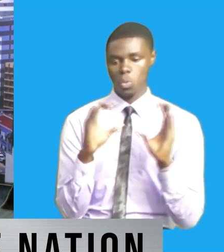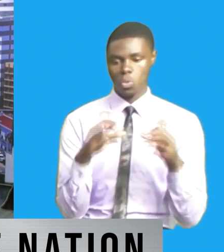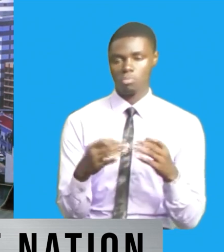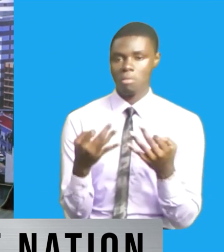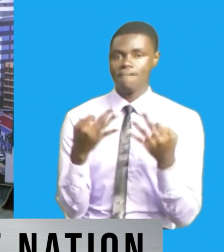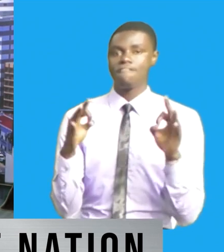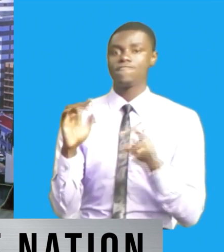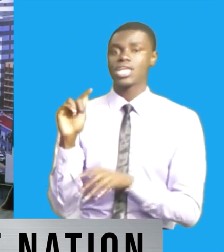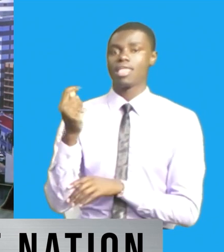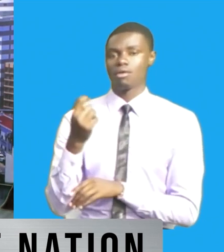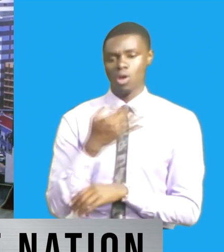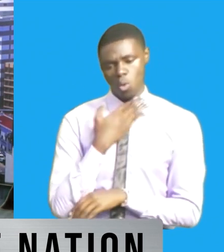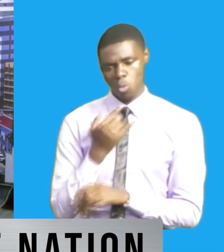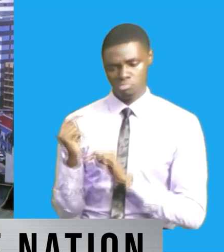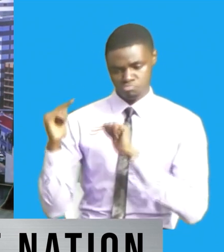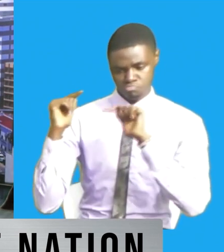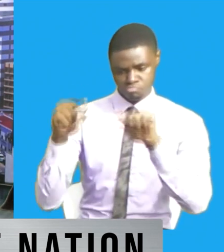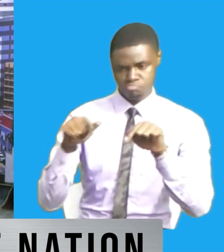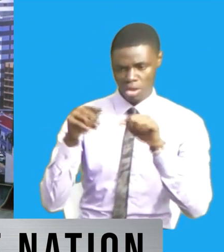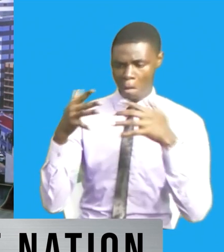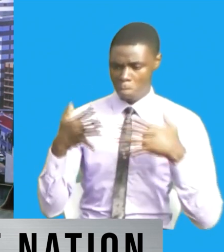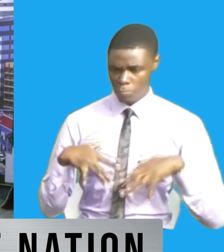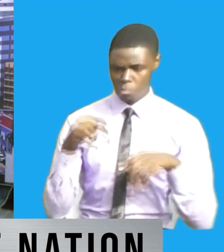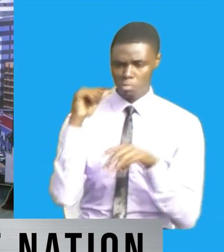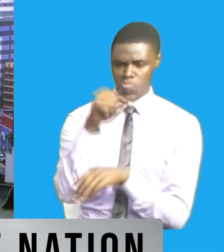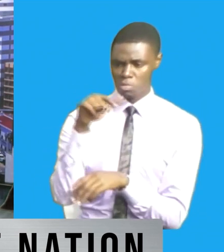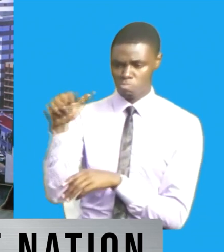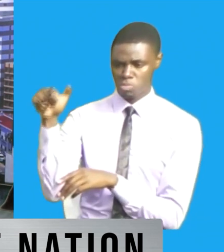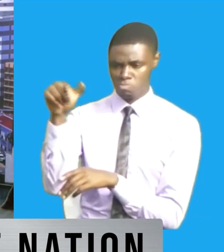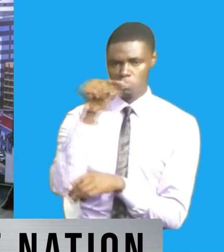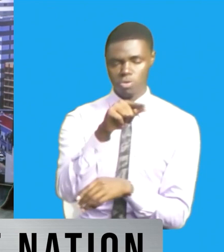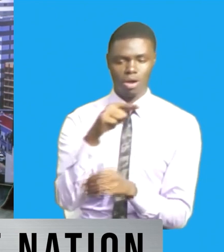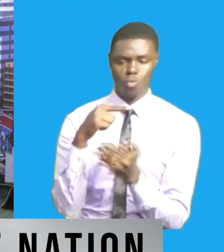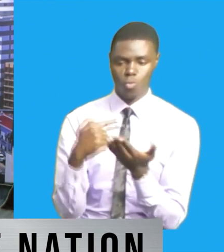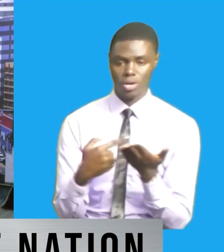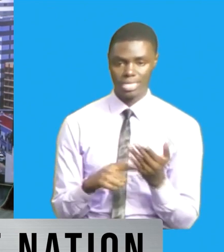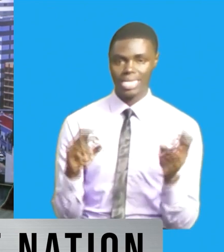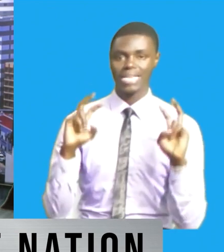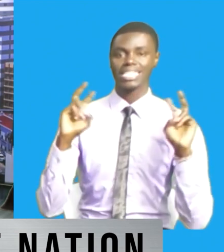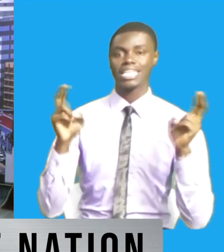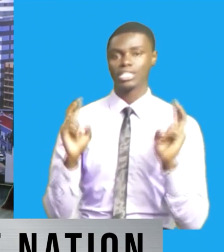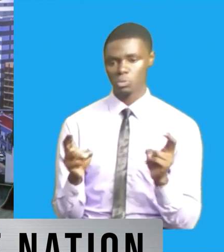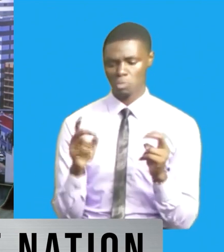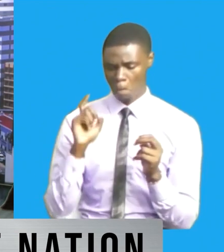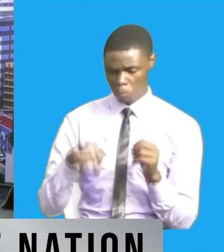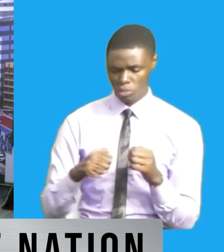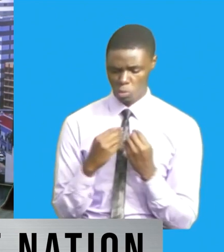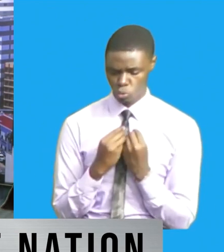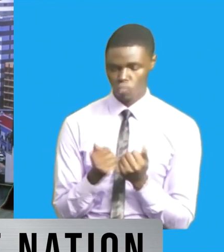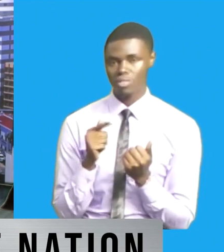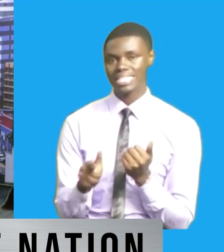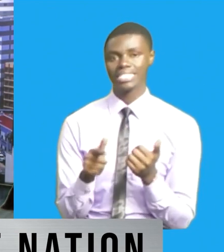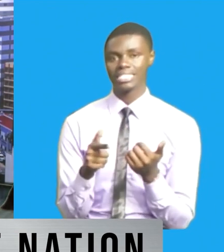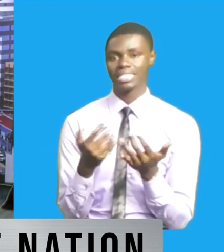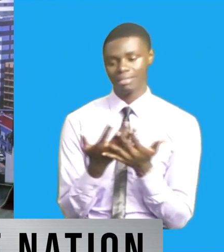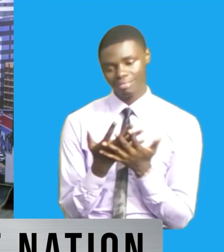Kenya, is that we want to go to the people and we are going to discuss issues that are going to resolve these matters